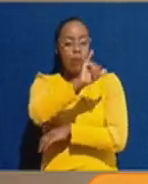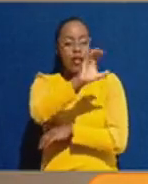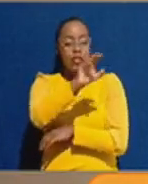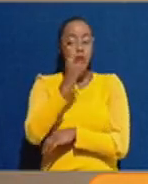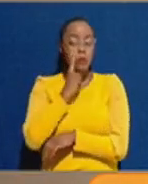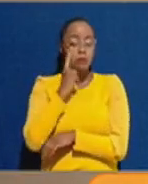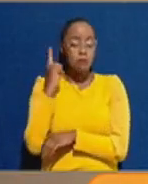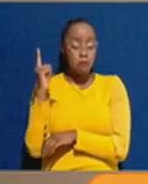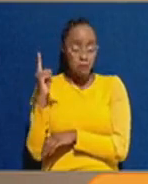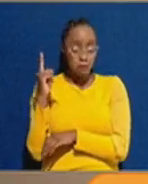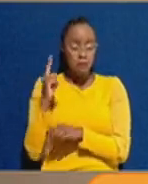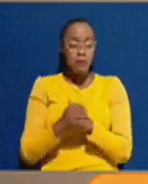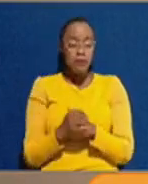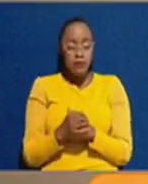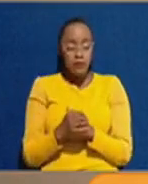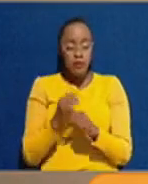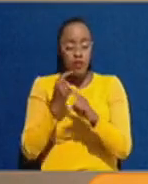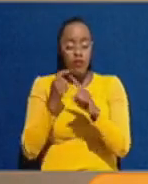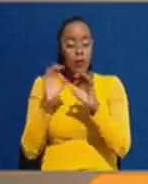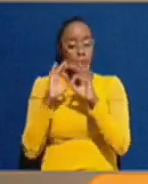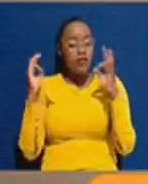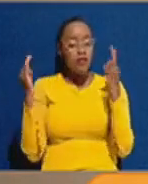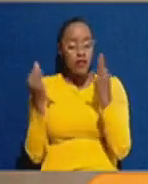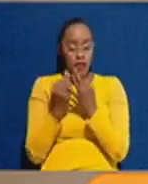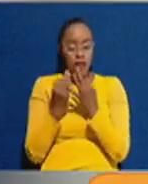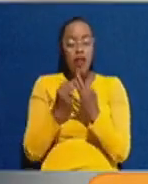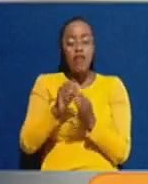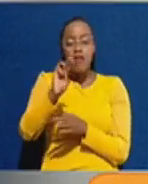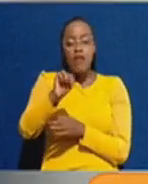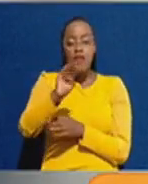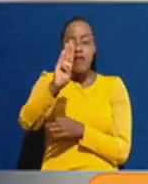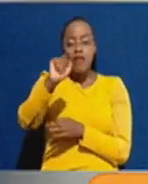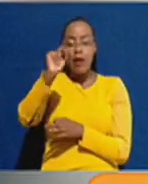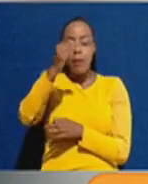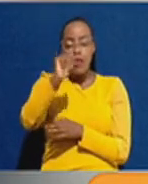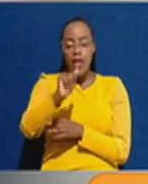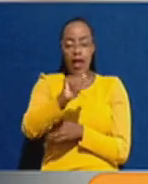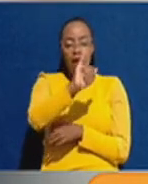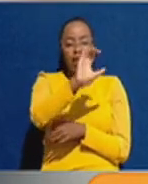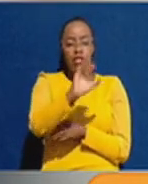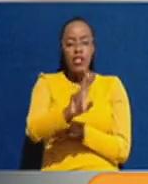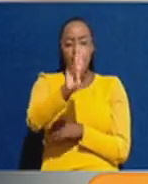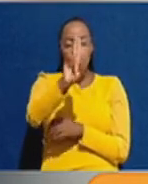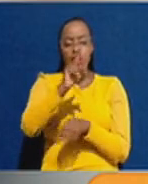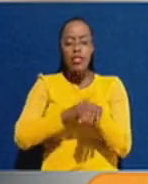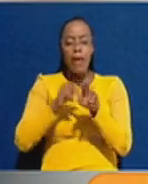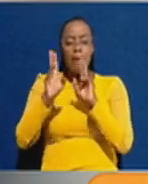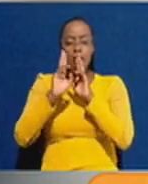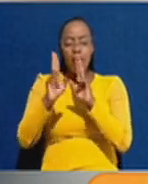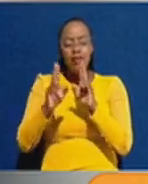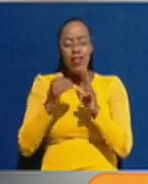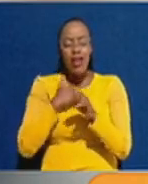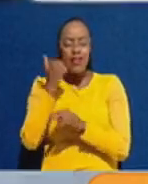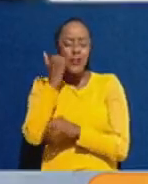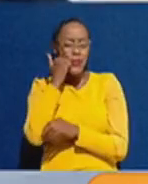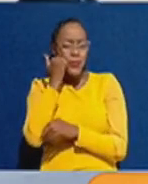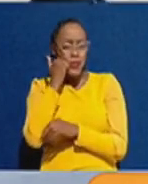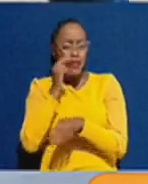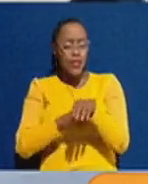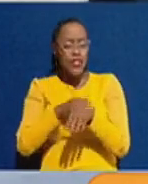facility. According to the family, brother was wheeled into ICU after he reportedly developed complications